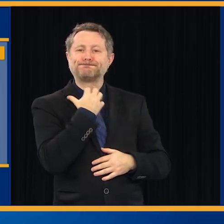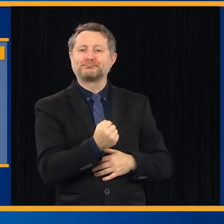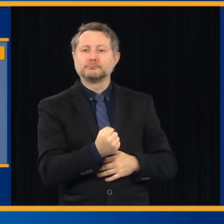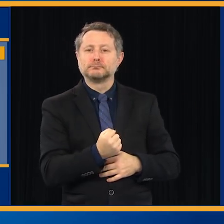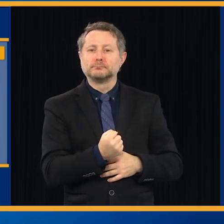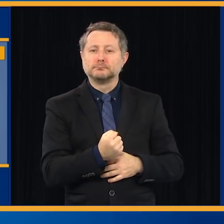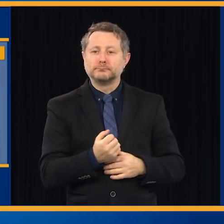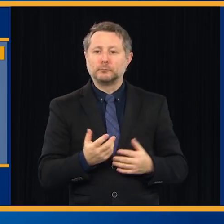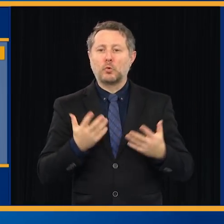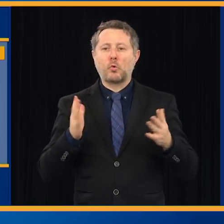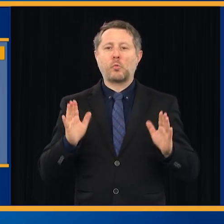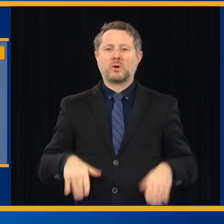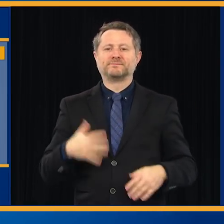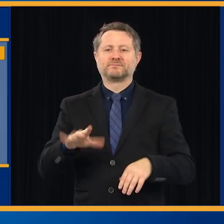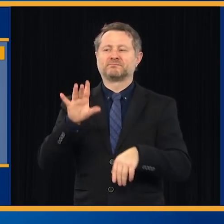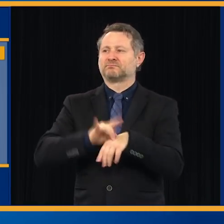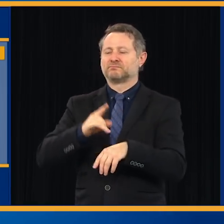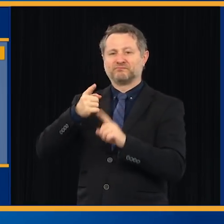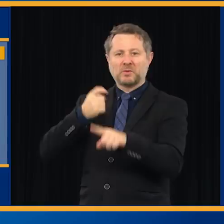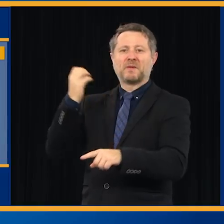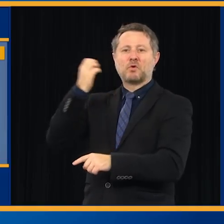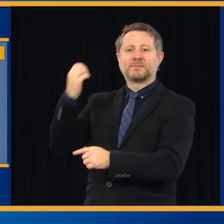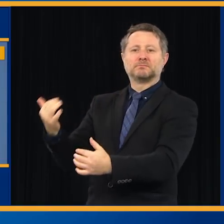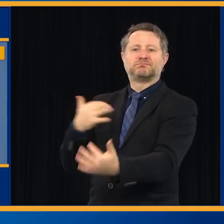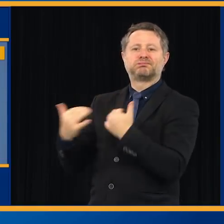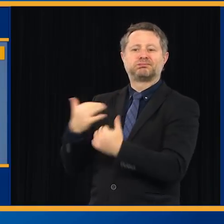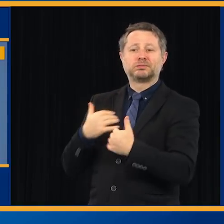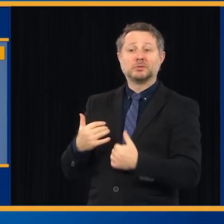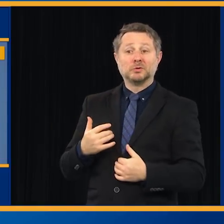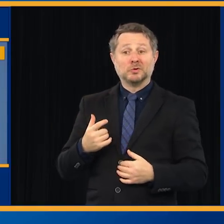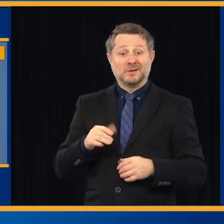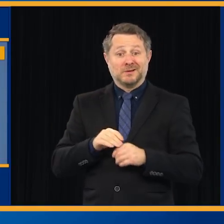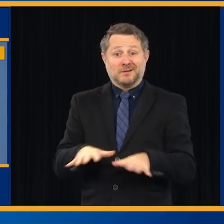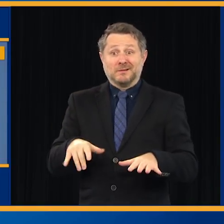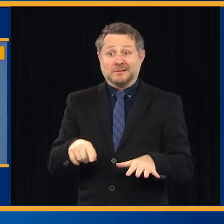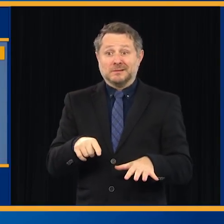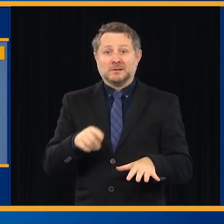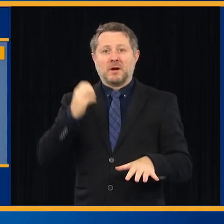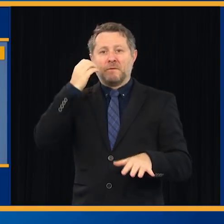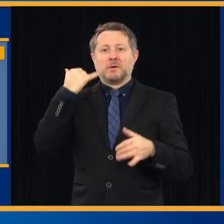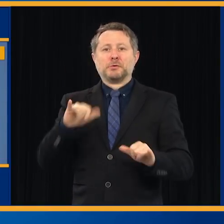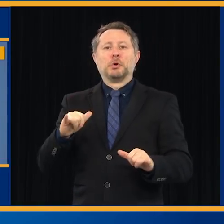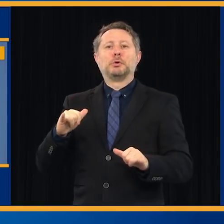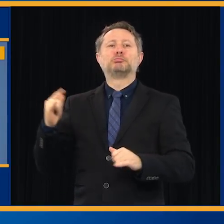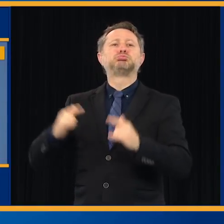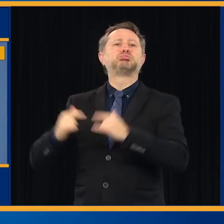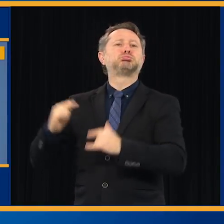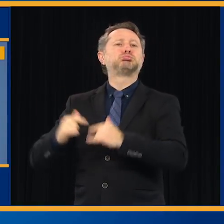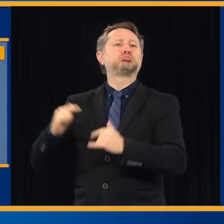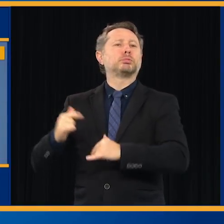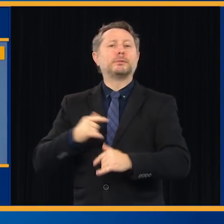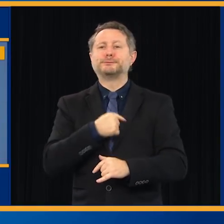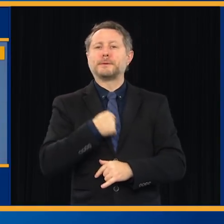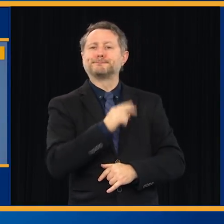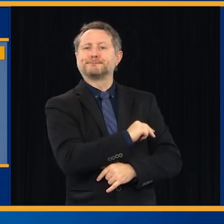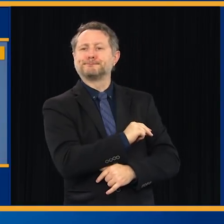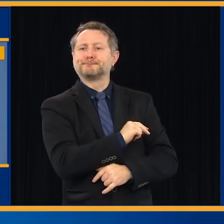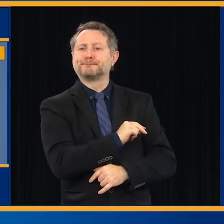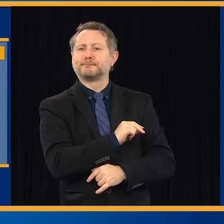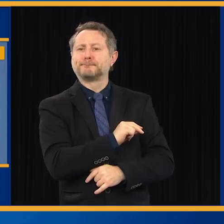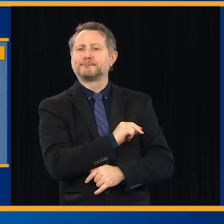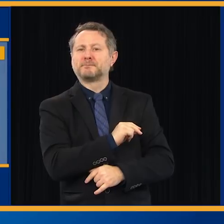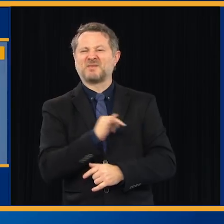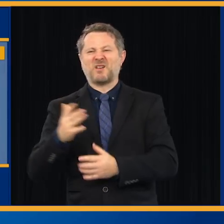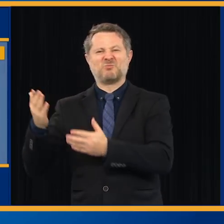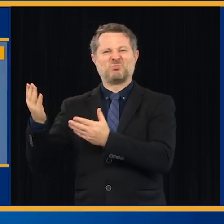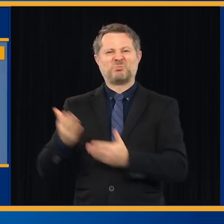Europe. And meanwhile, we have European travelers coming here, and they're bringing the virus, which is now a